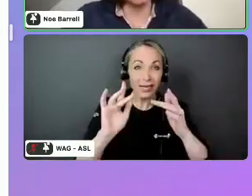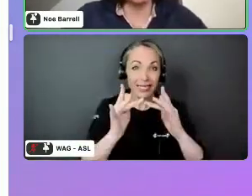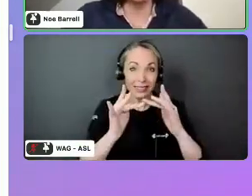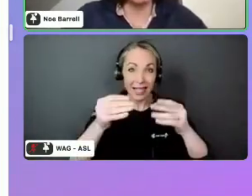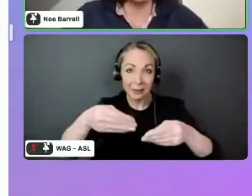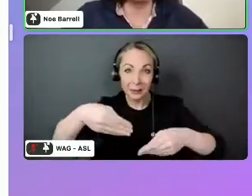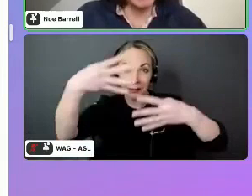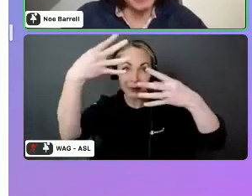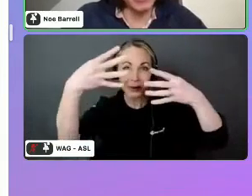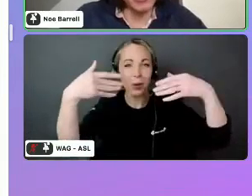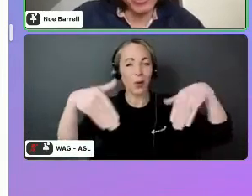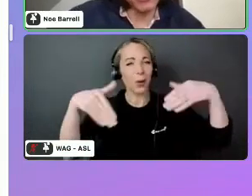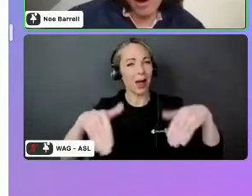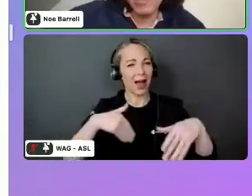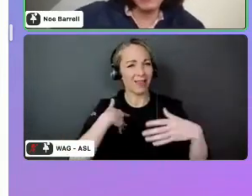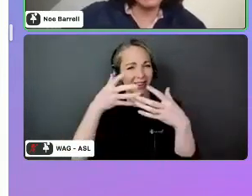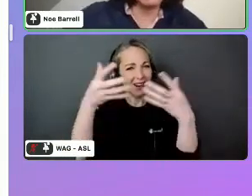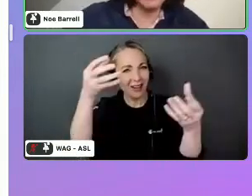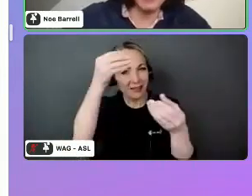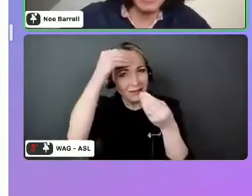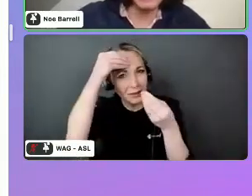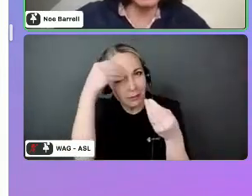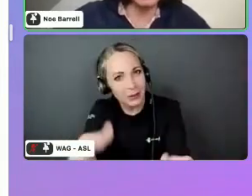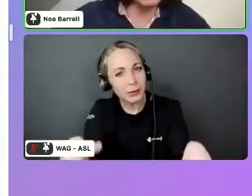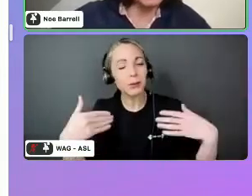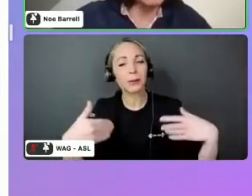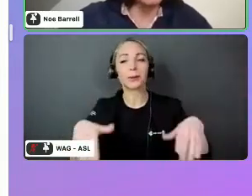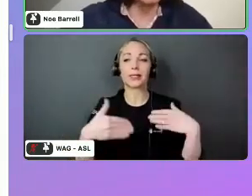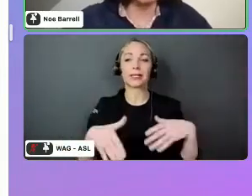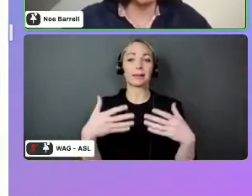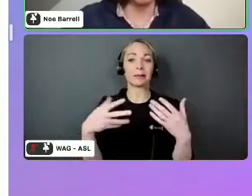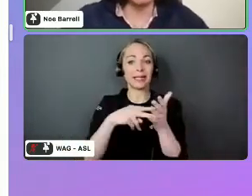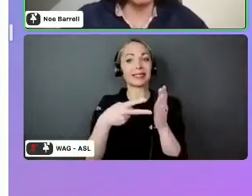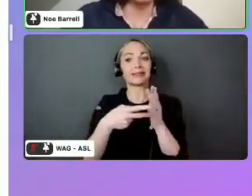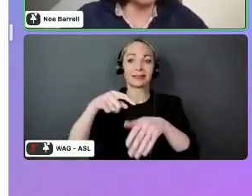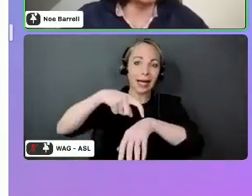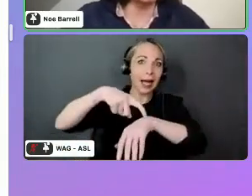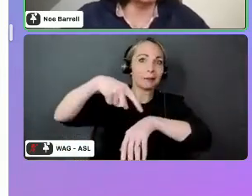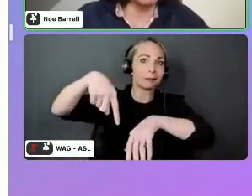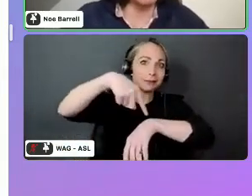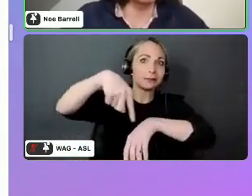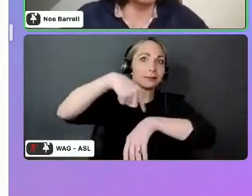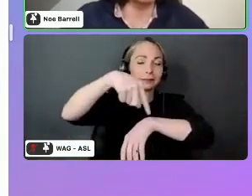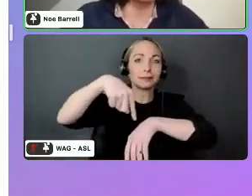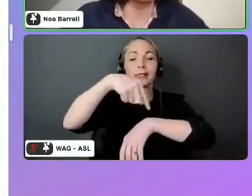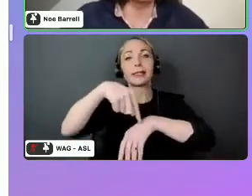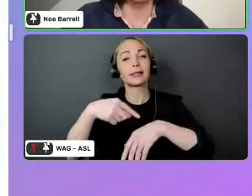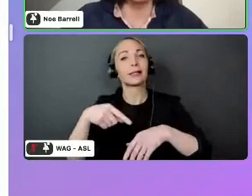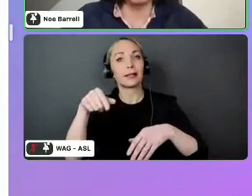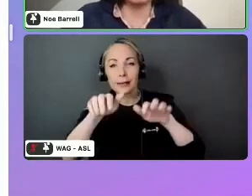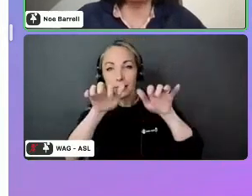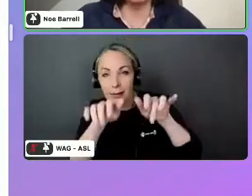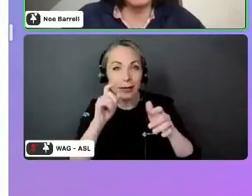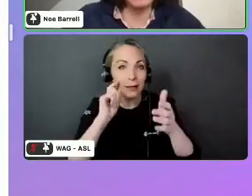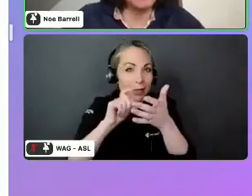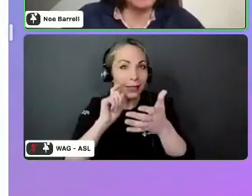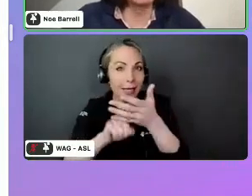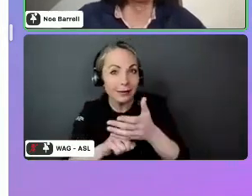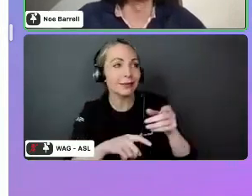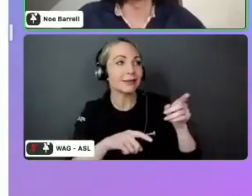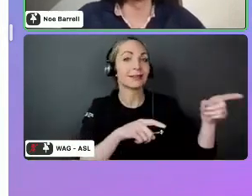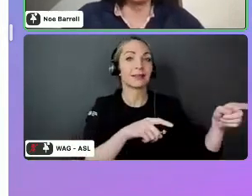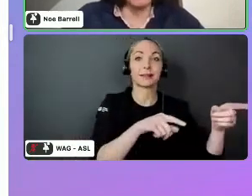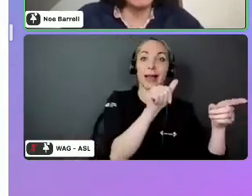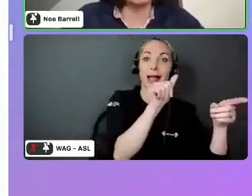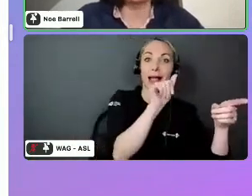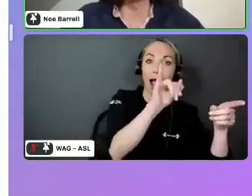so it's taken many years to grow our data set to the size that it is. And also it's very important to ensure that as our data set grows,